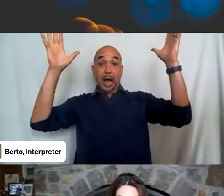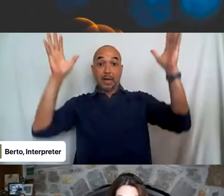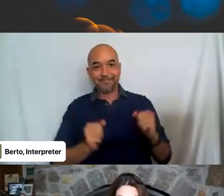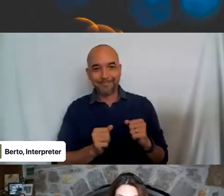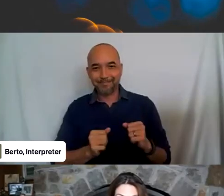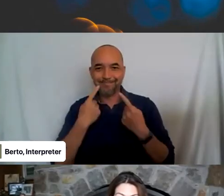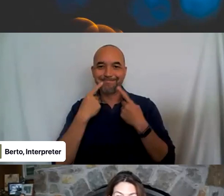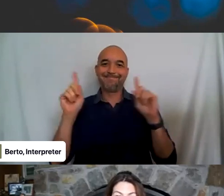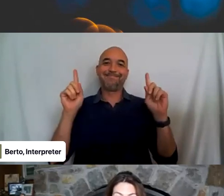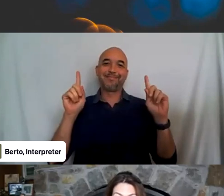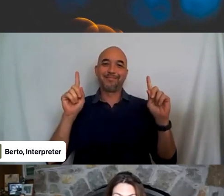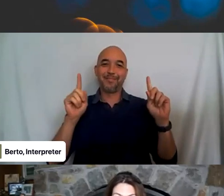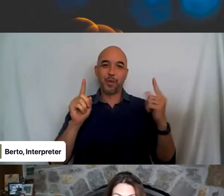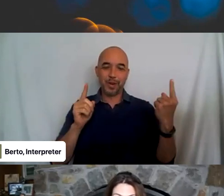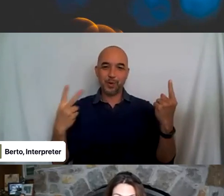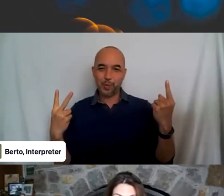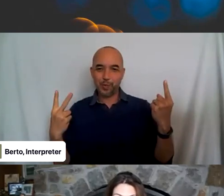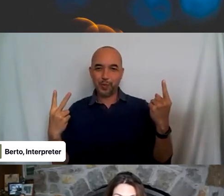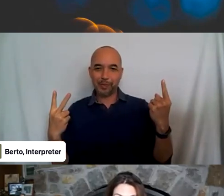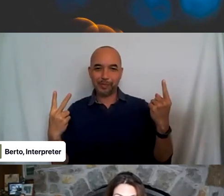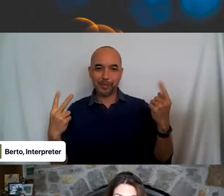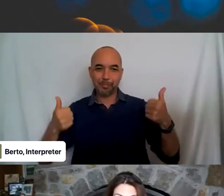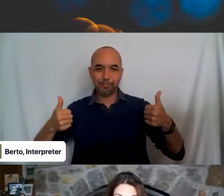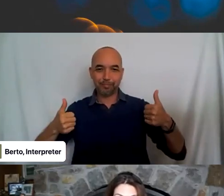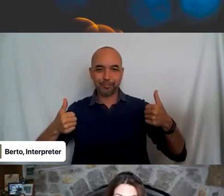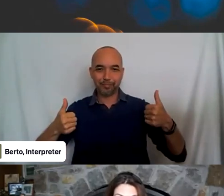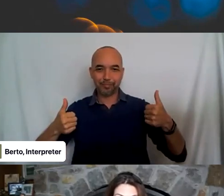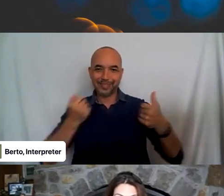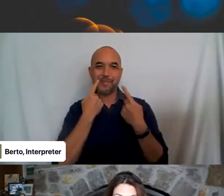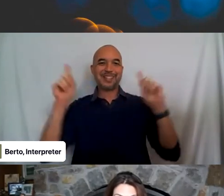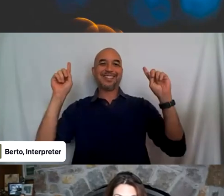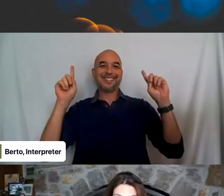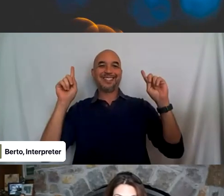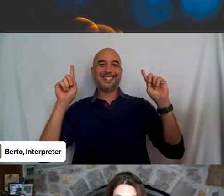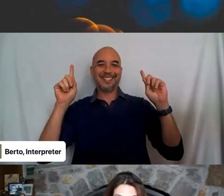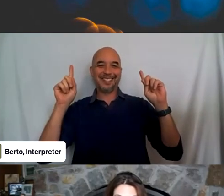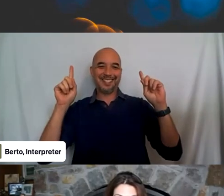There we go. We got one. We got two. It worked.